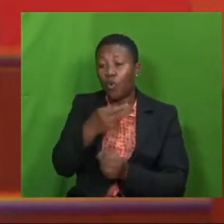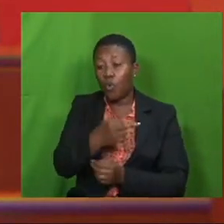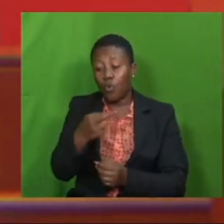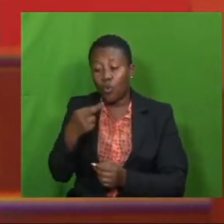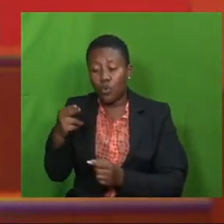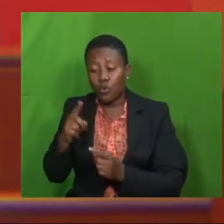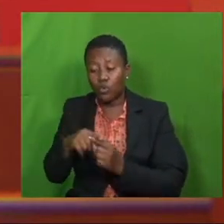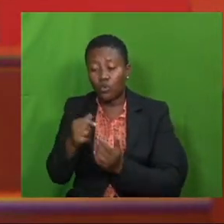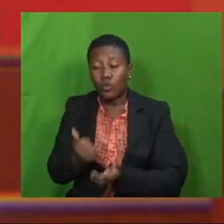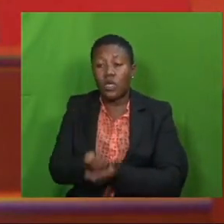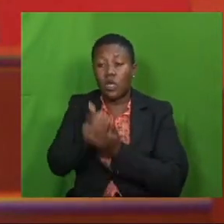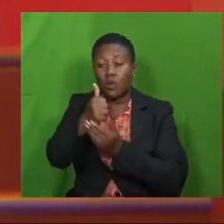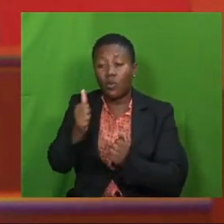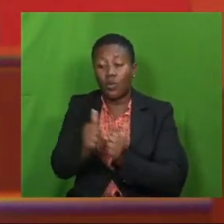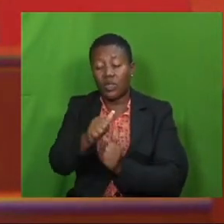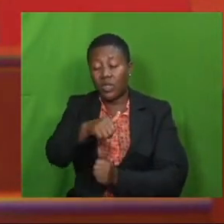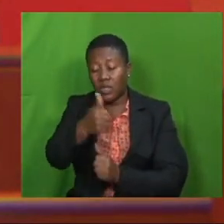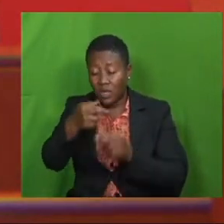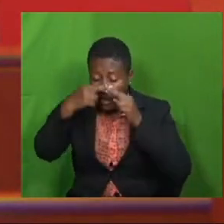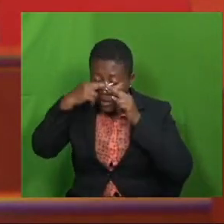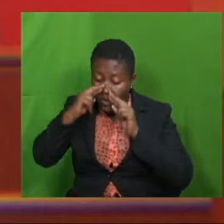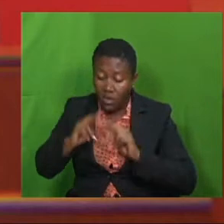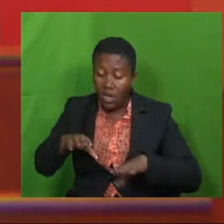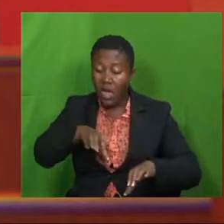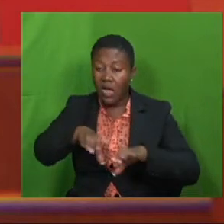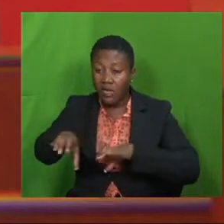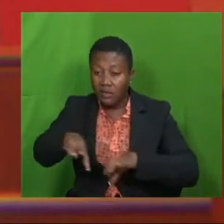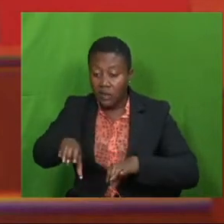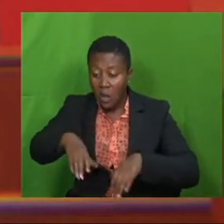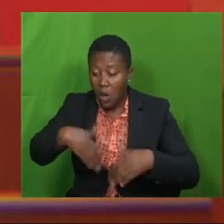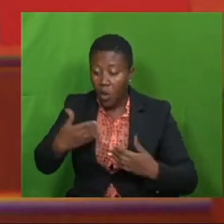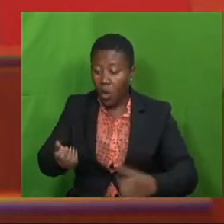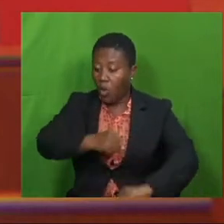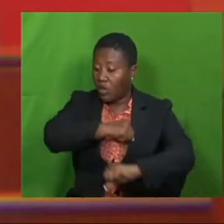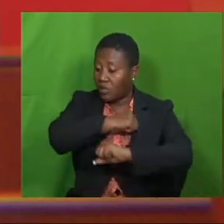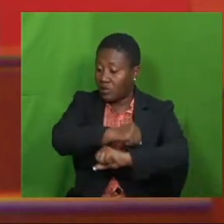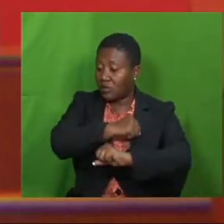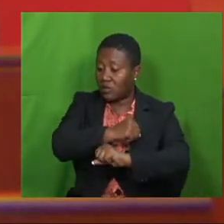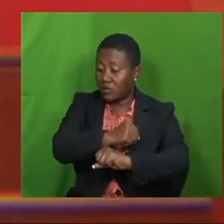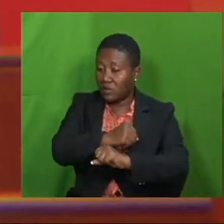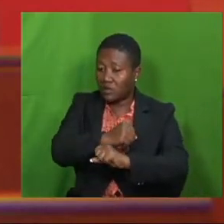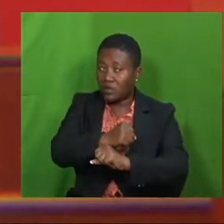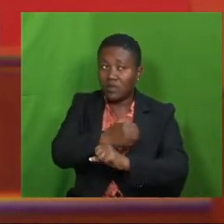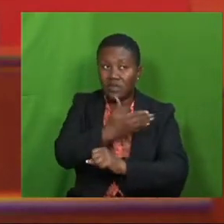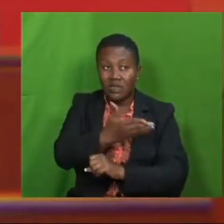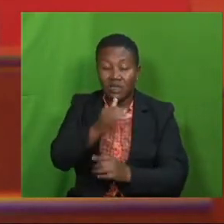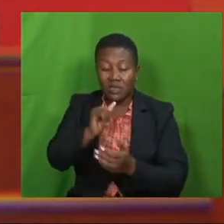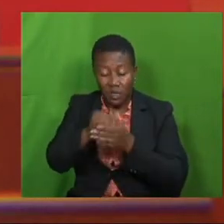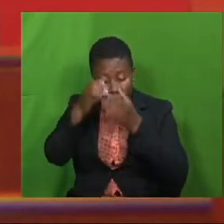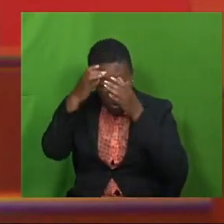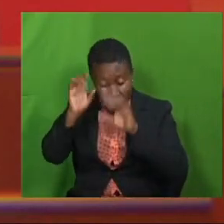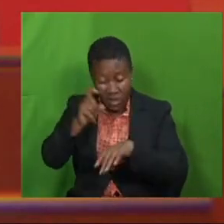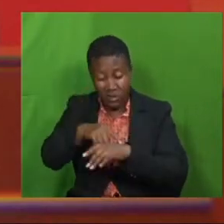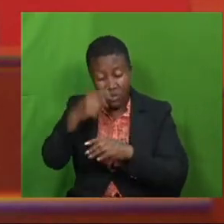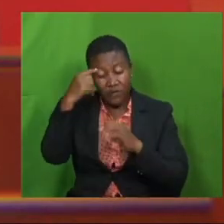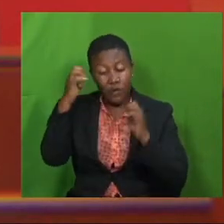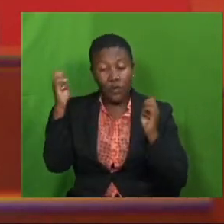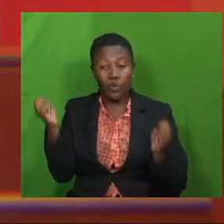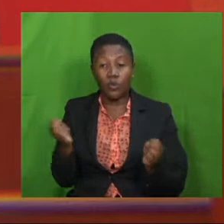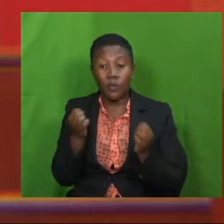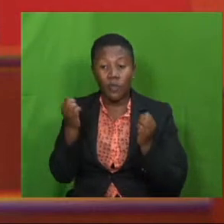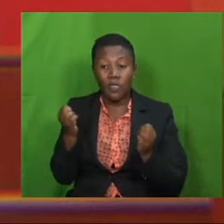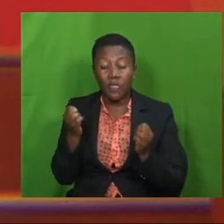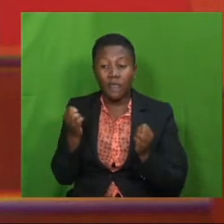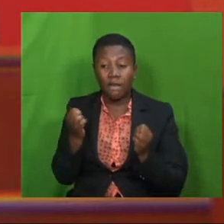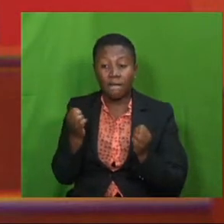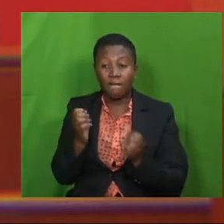criminal activities or security threats that may arise during the Easter period. Following the